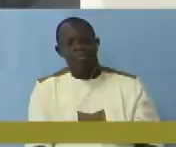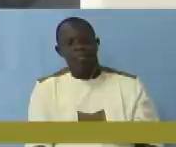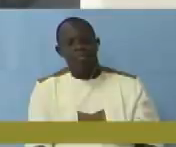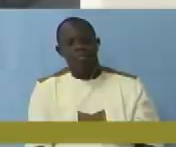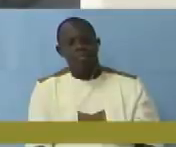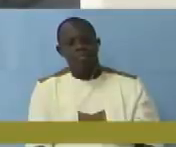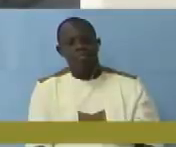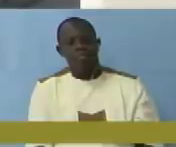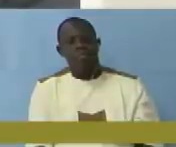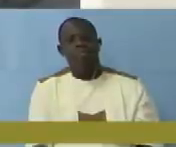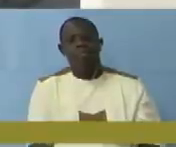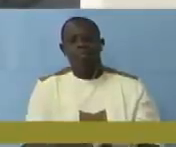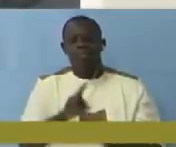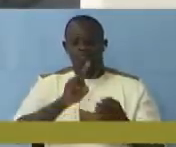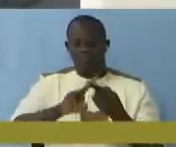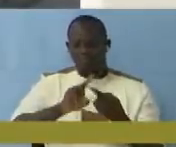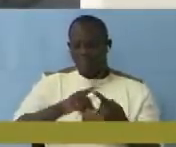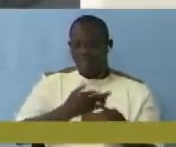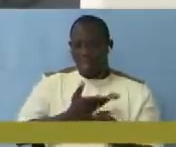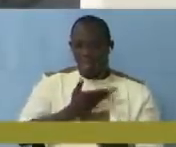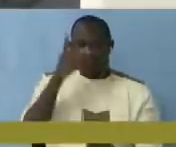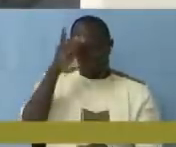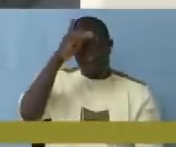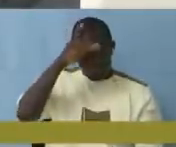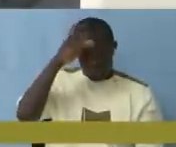You have political,